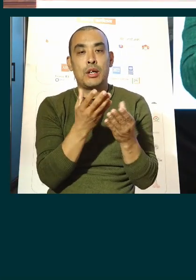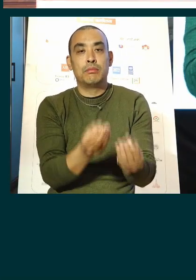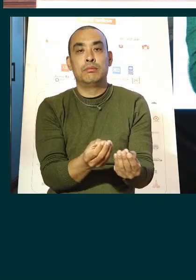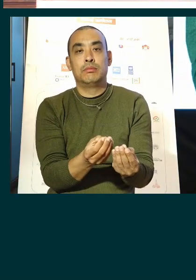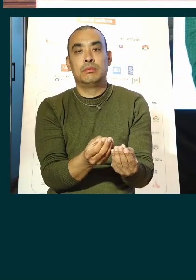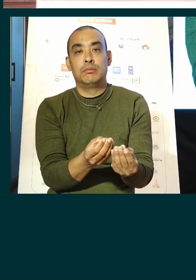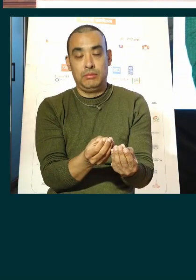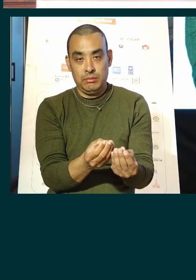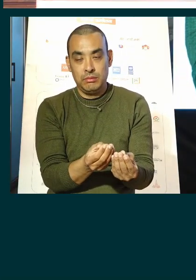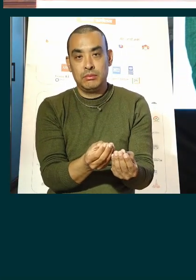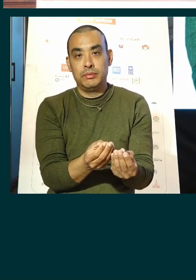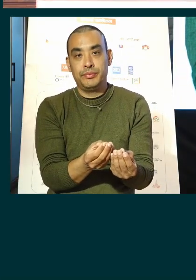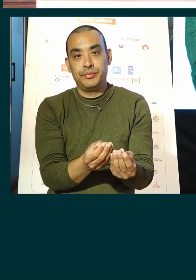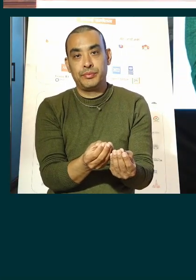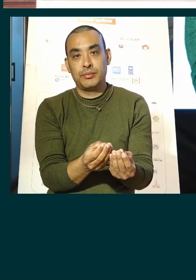also